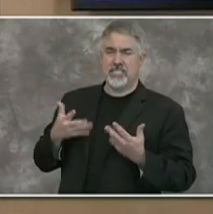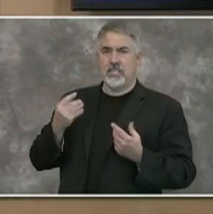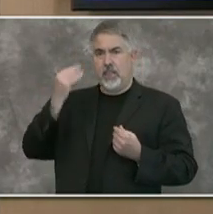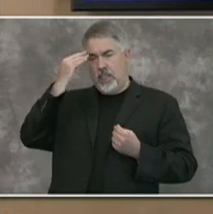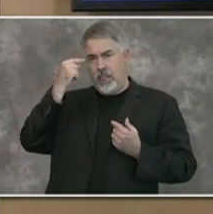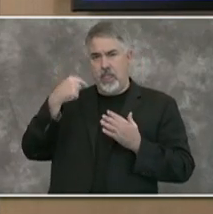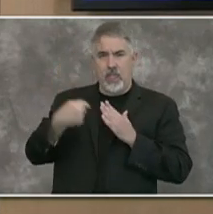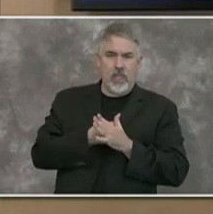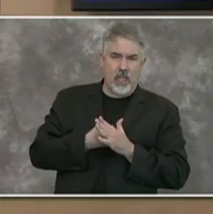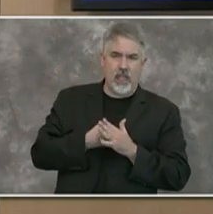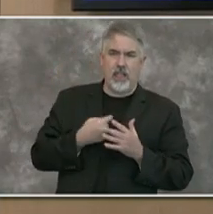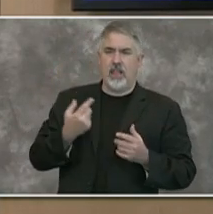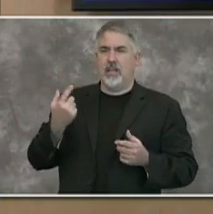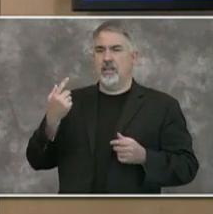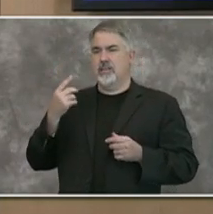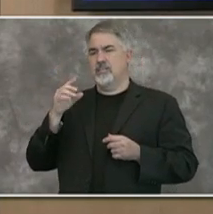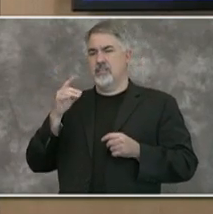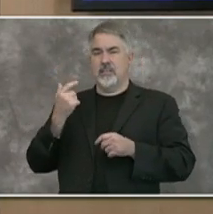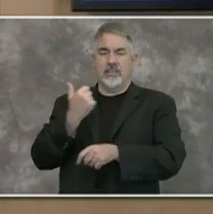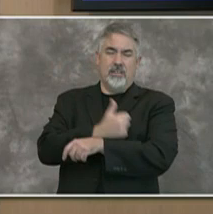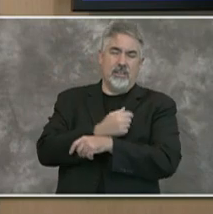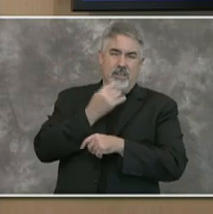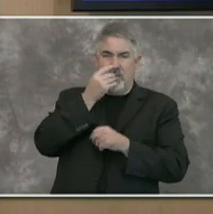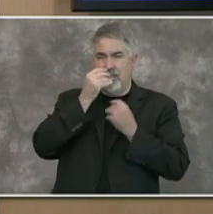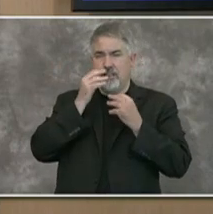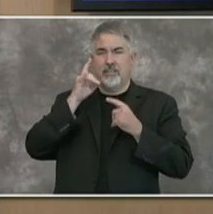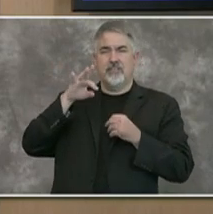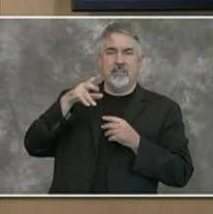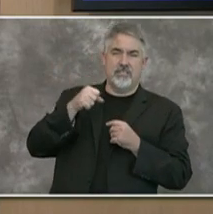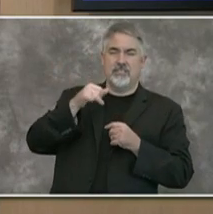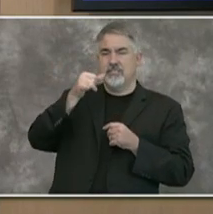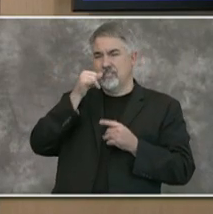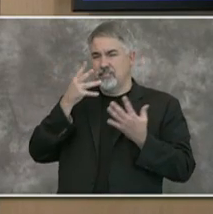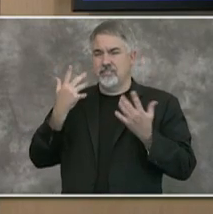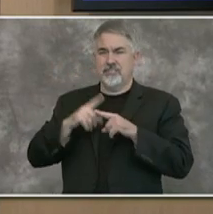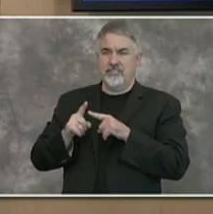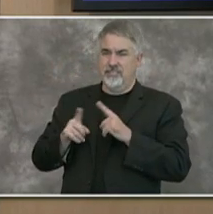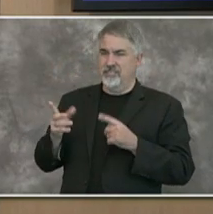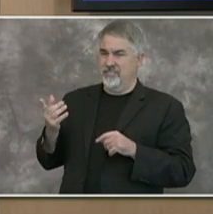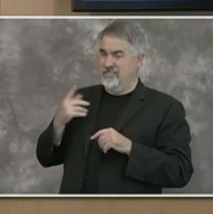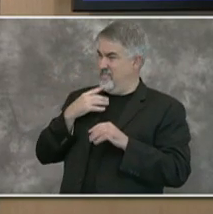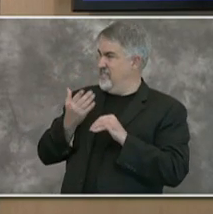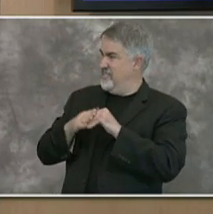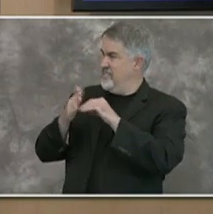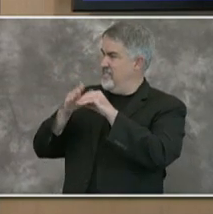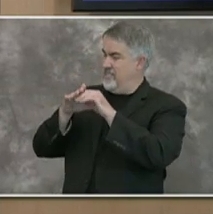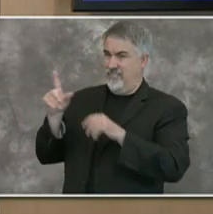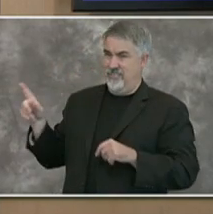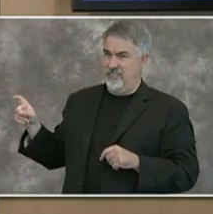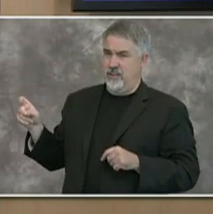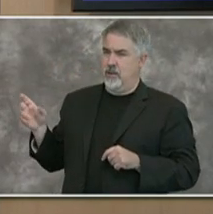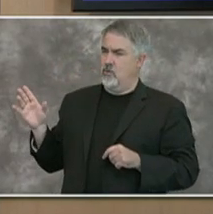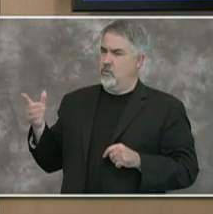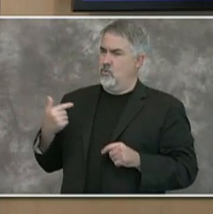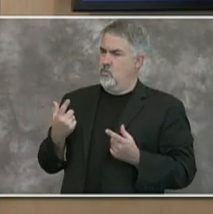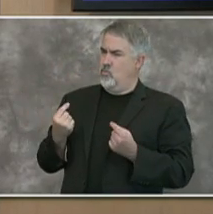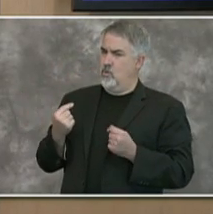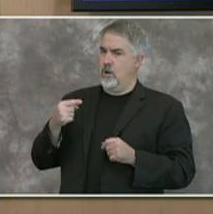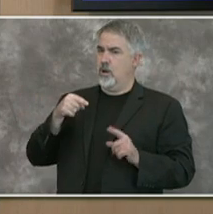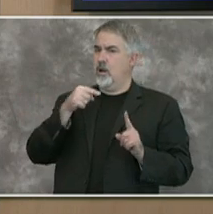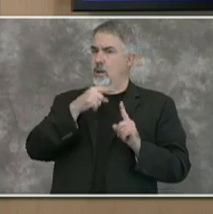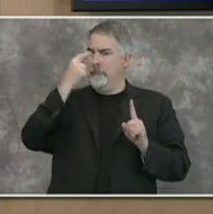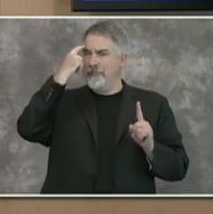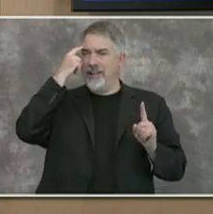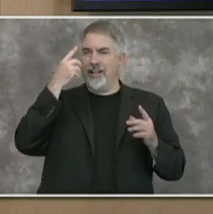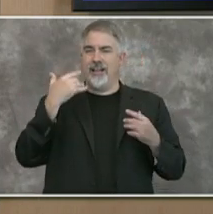expected. What do you say to people who can no longer afford to receive mental health services because they lost their job due to the